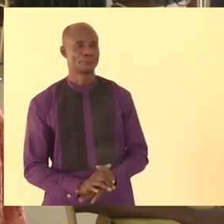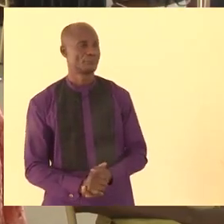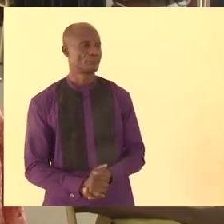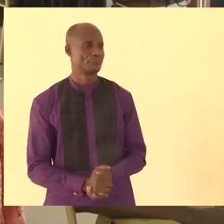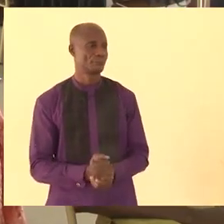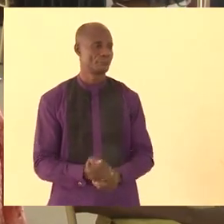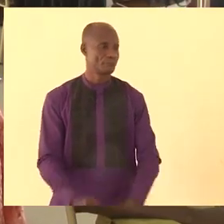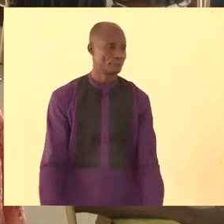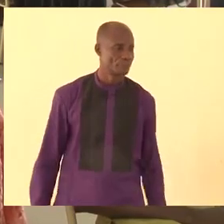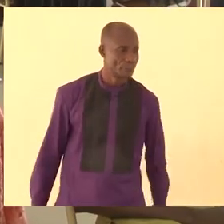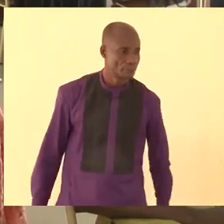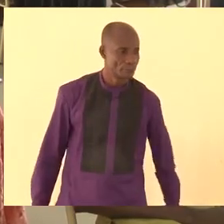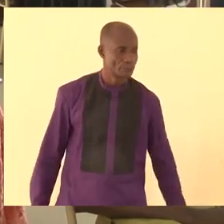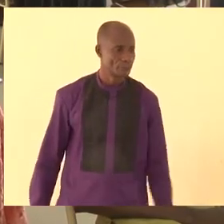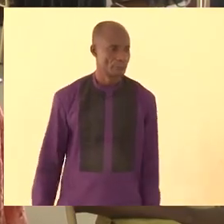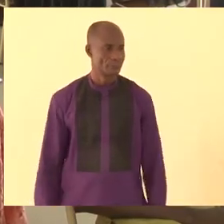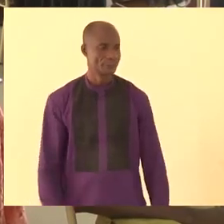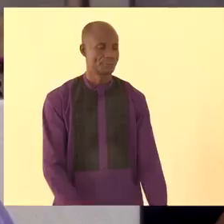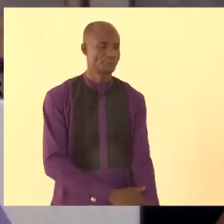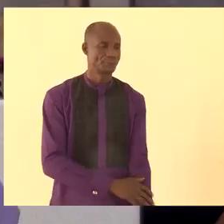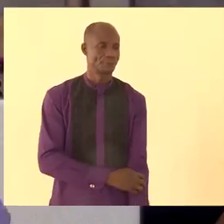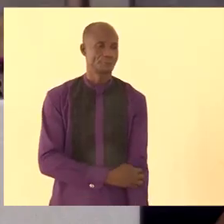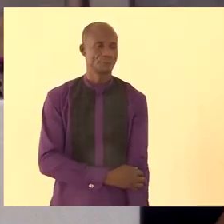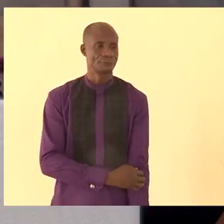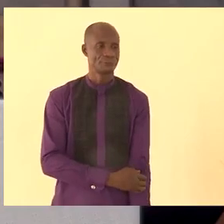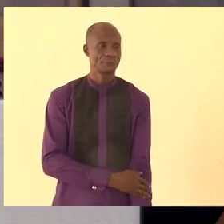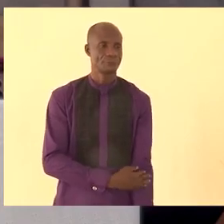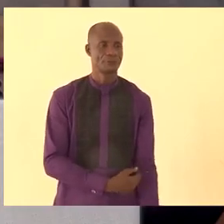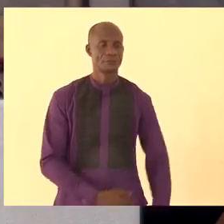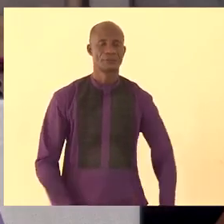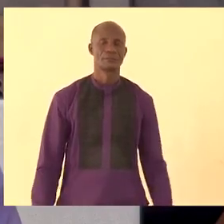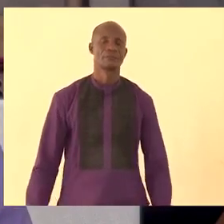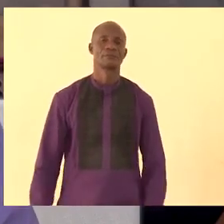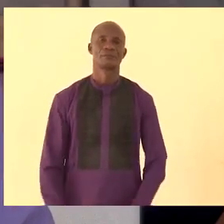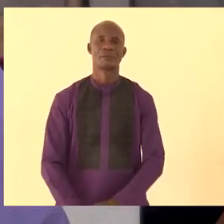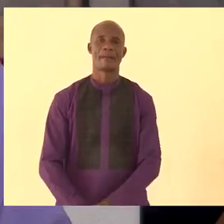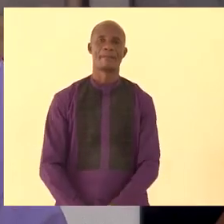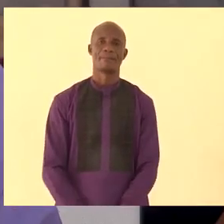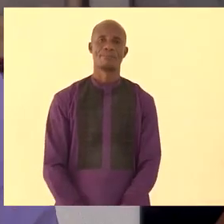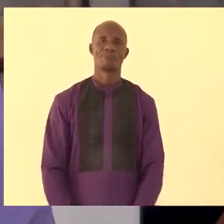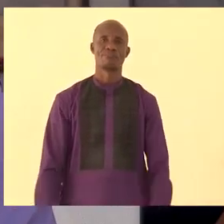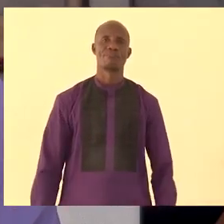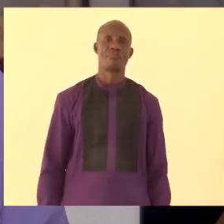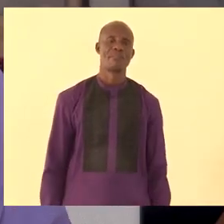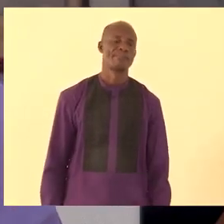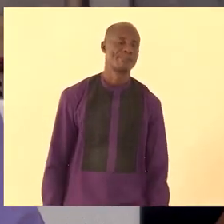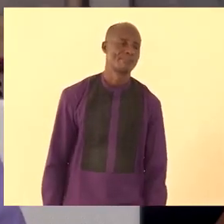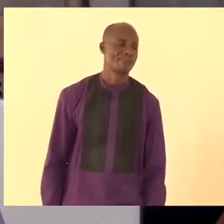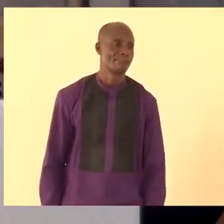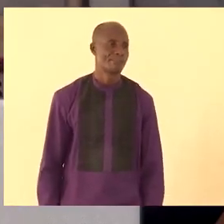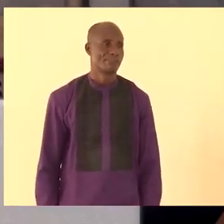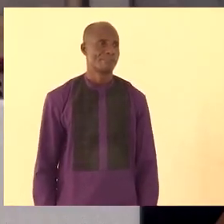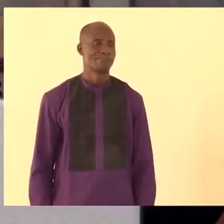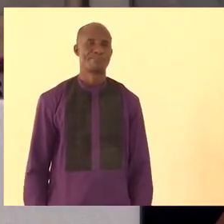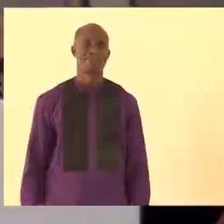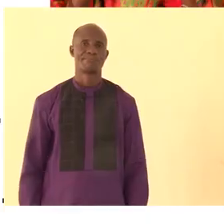Proclaim his wonders day by day, for praise is fitting for loyal